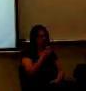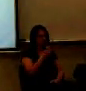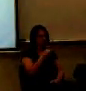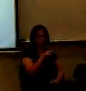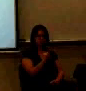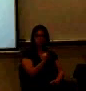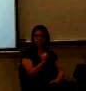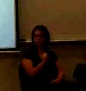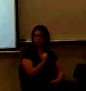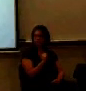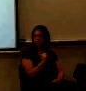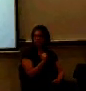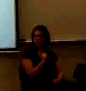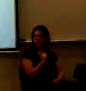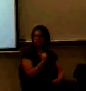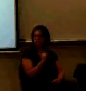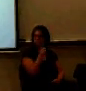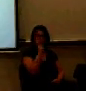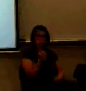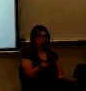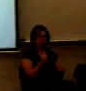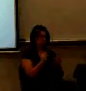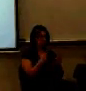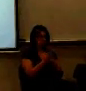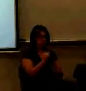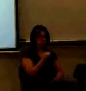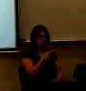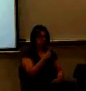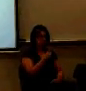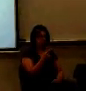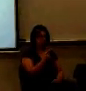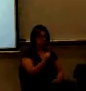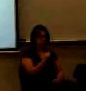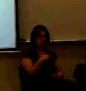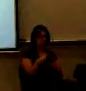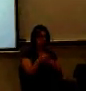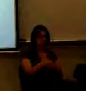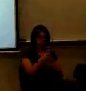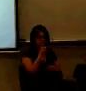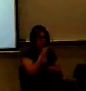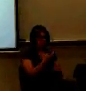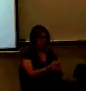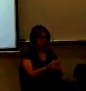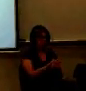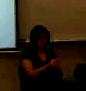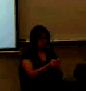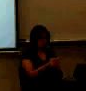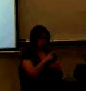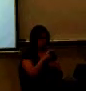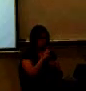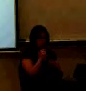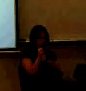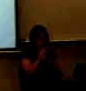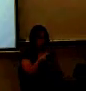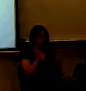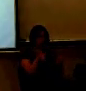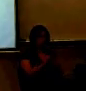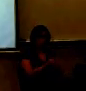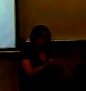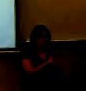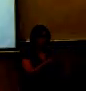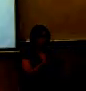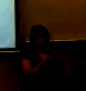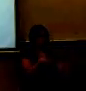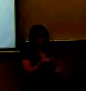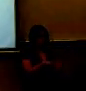because there's all kinds of algae out there that aren't toxic or aren't very toxic, but